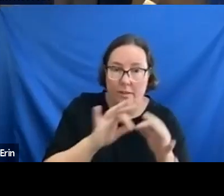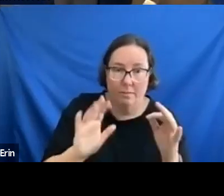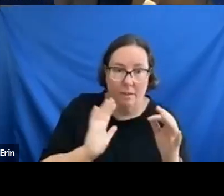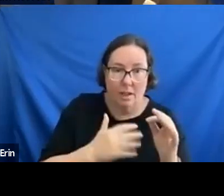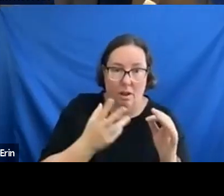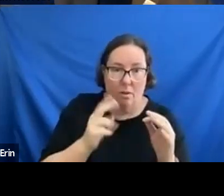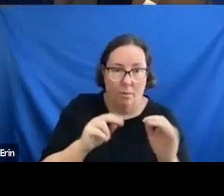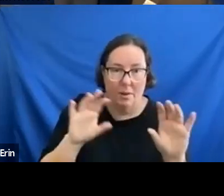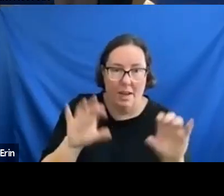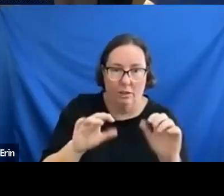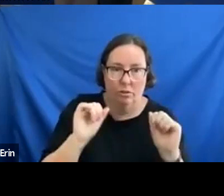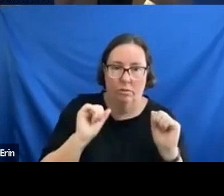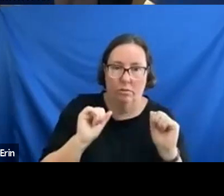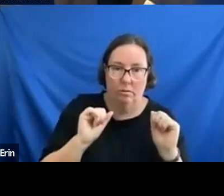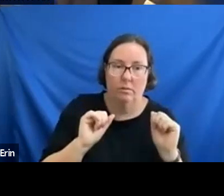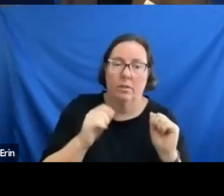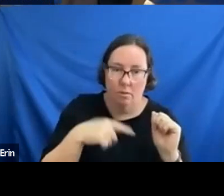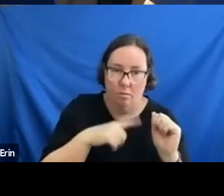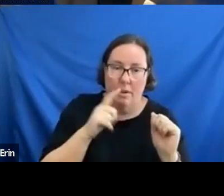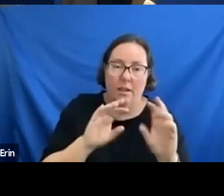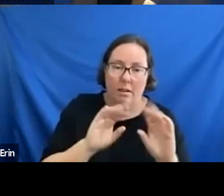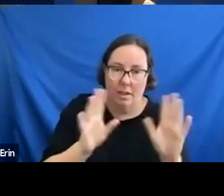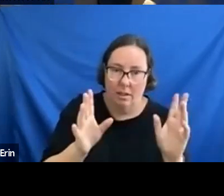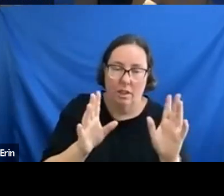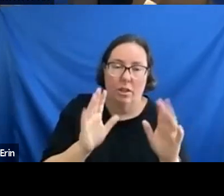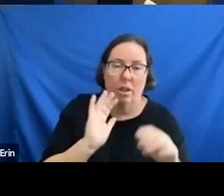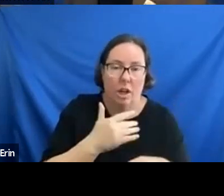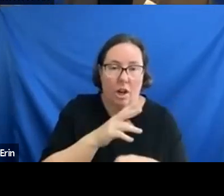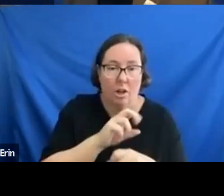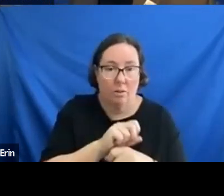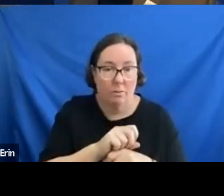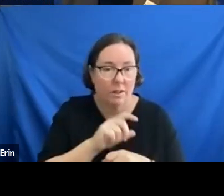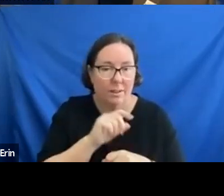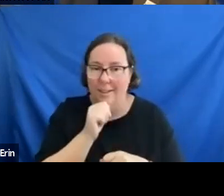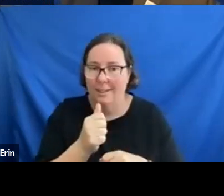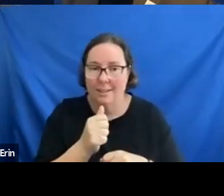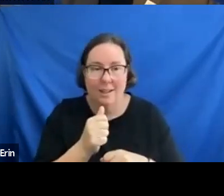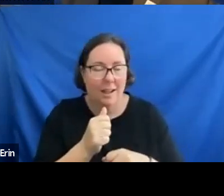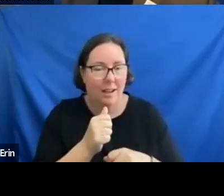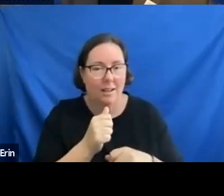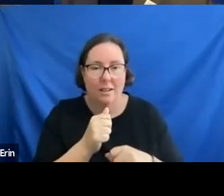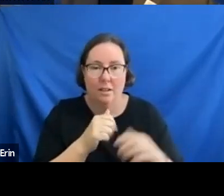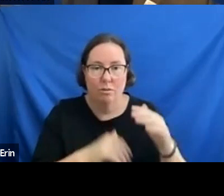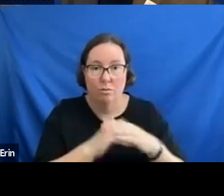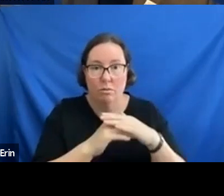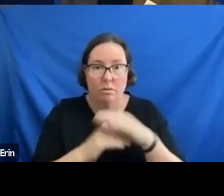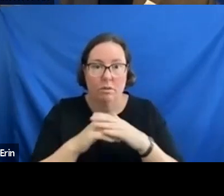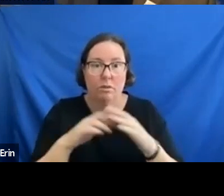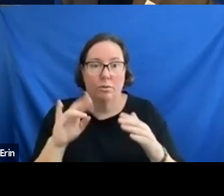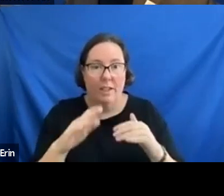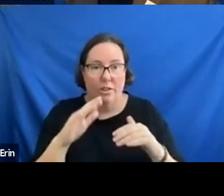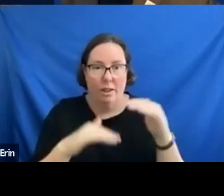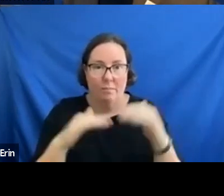own action, okay, we are clear that the work we are doing is not to racially balance the enrollments